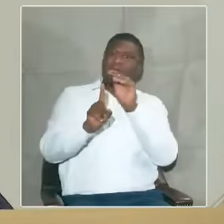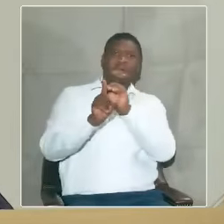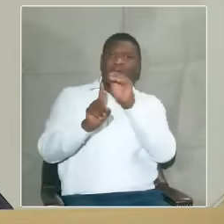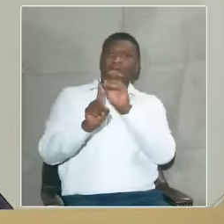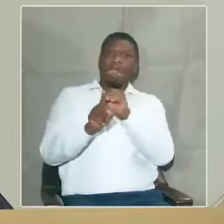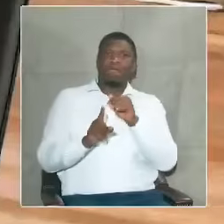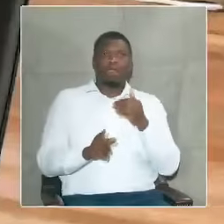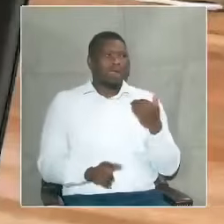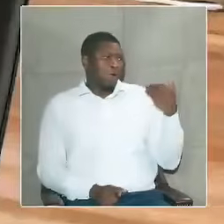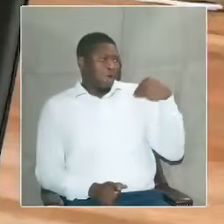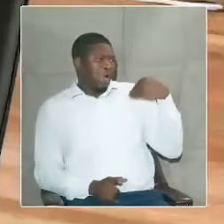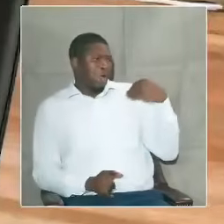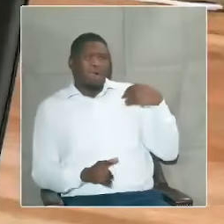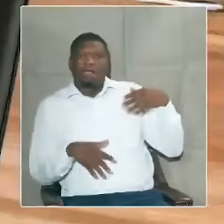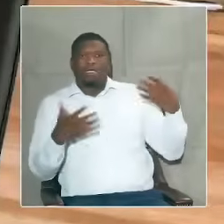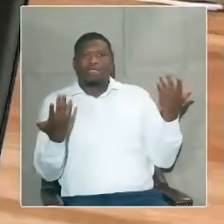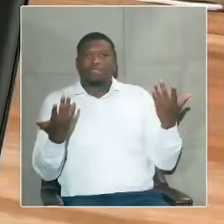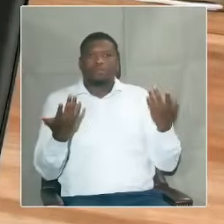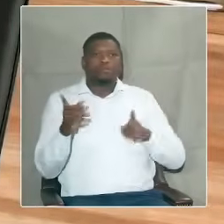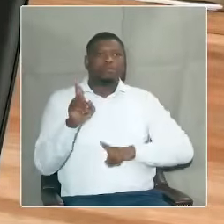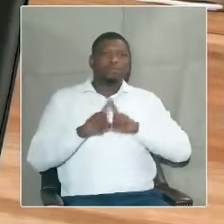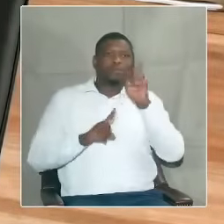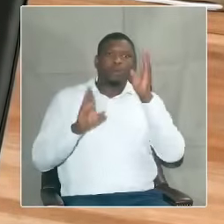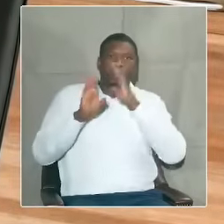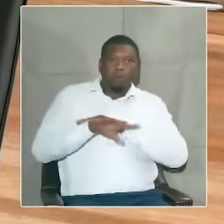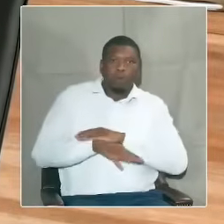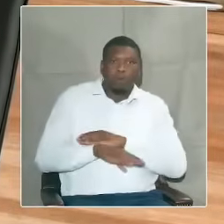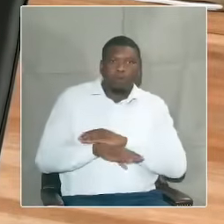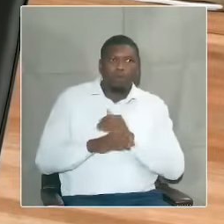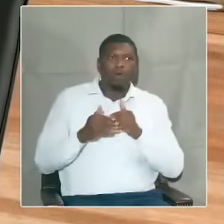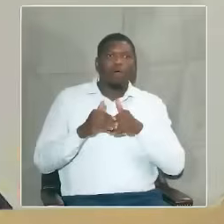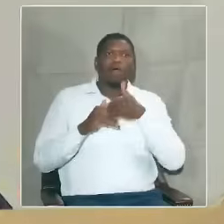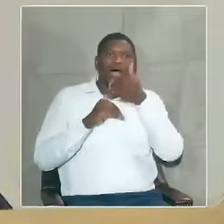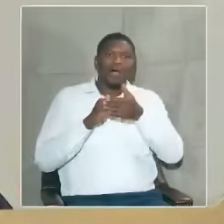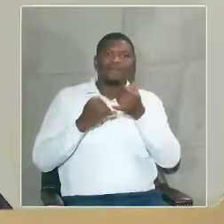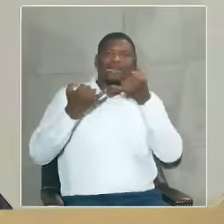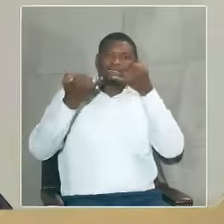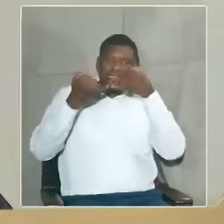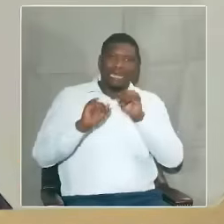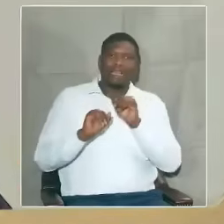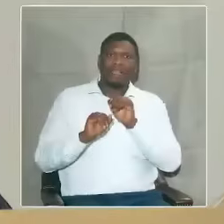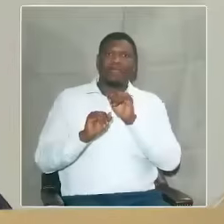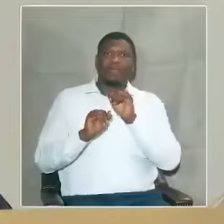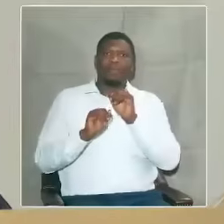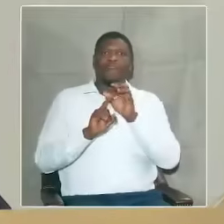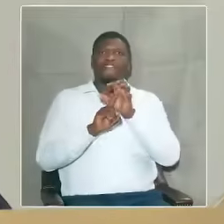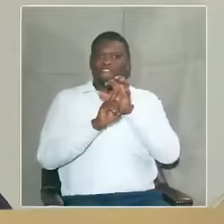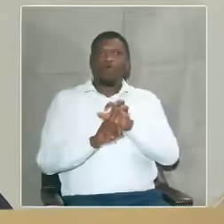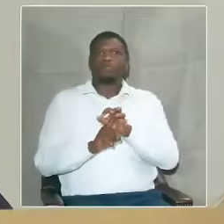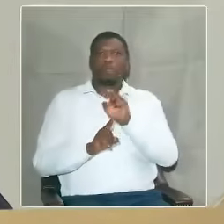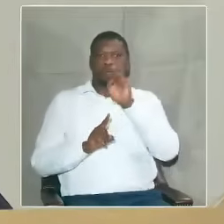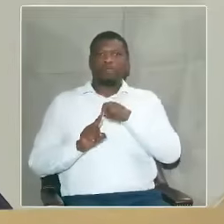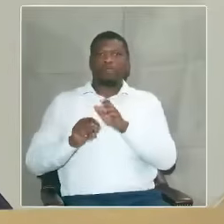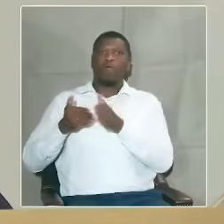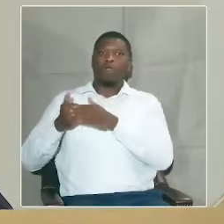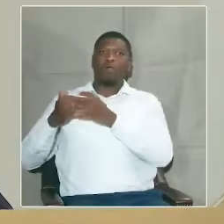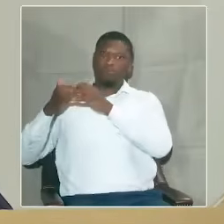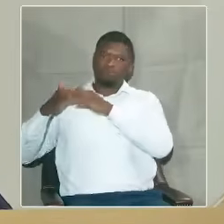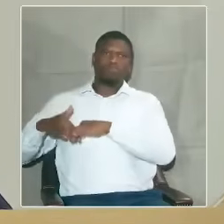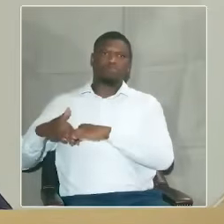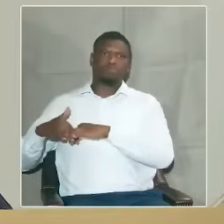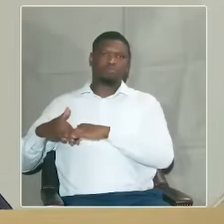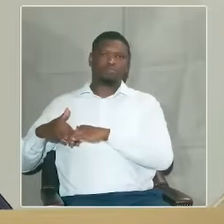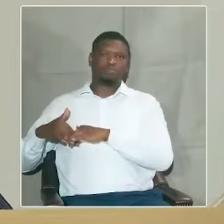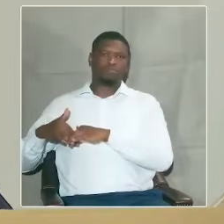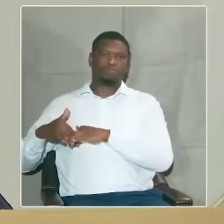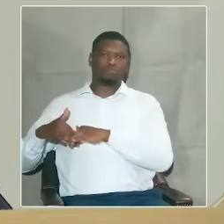come, and eventually when it comes, it's still insistence on do